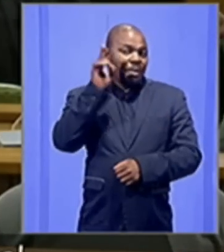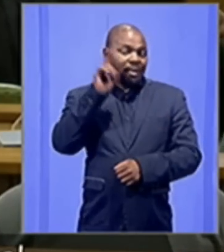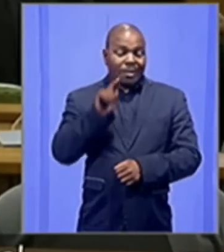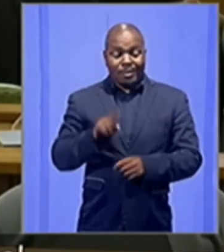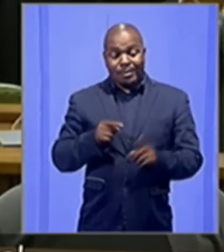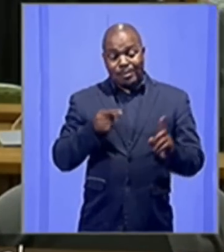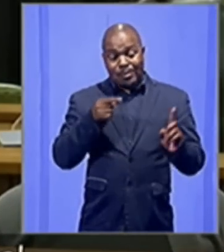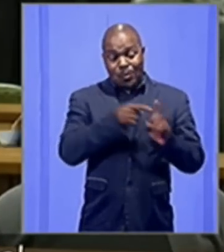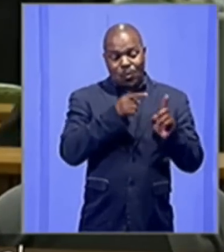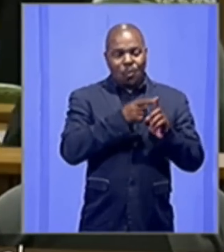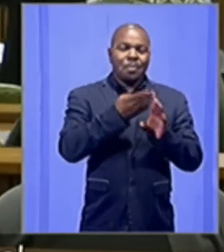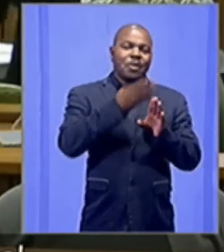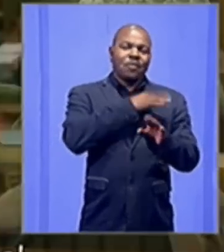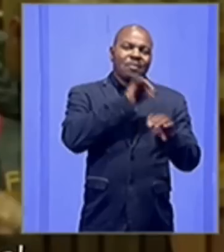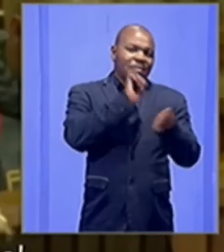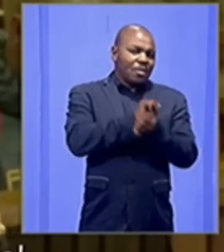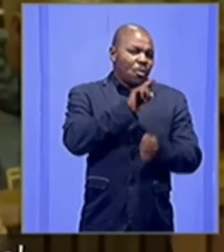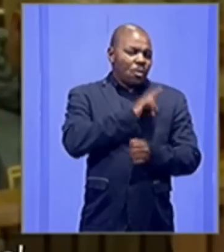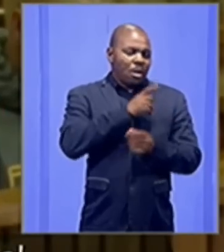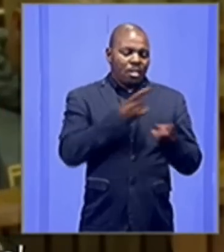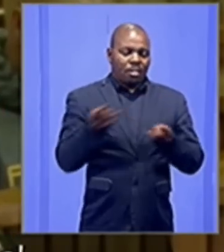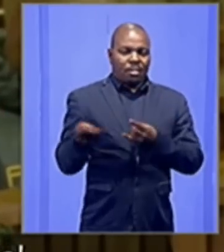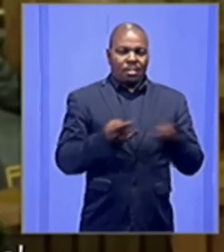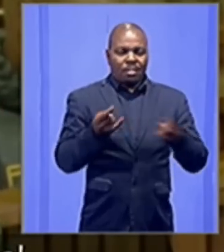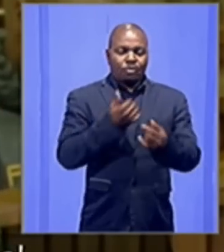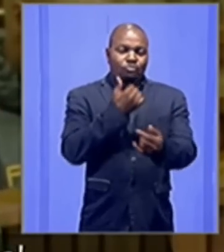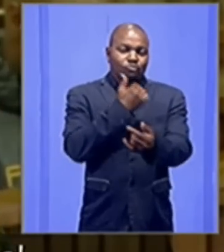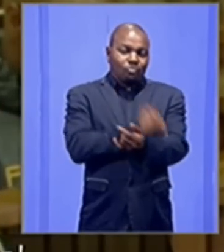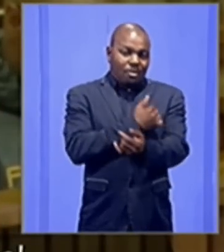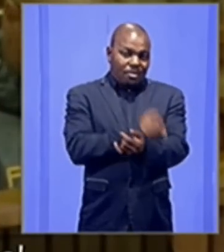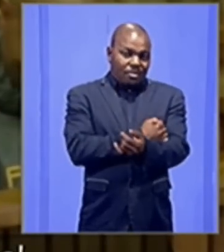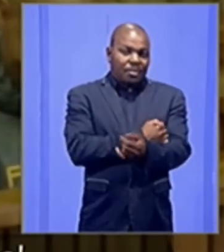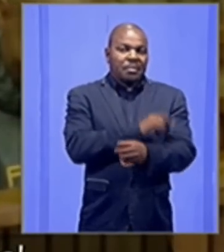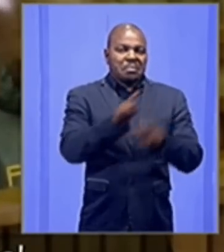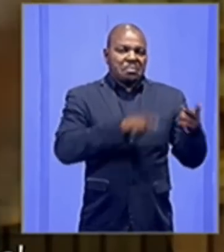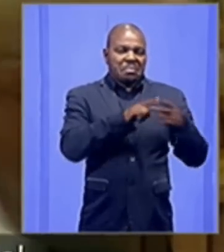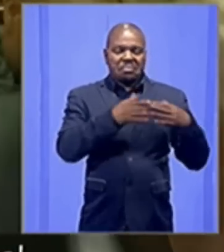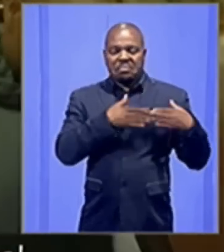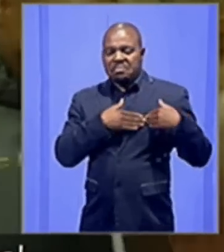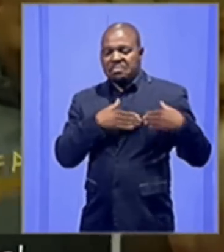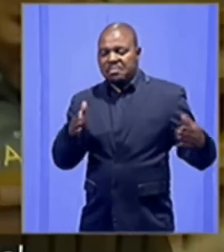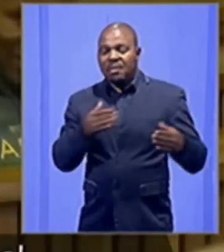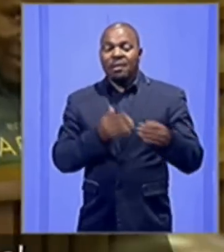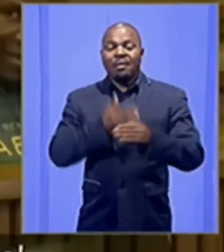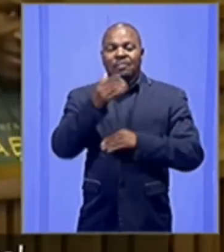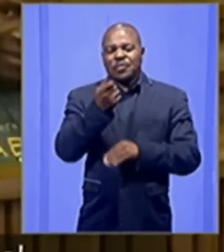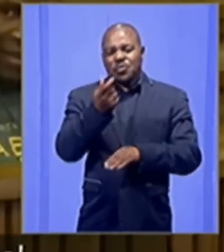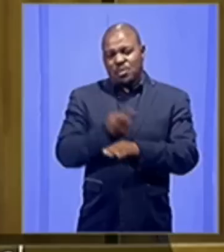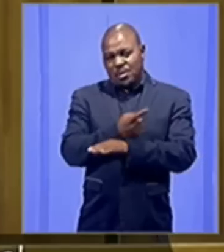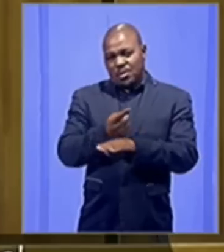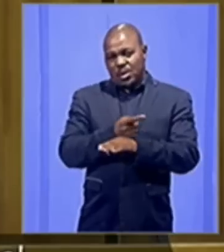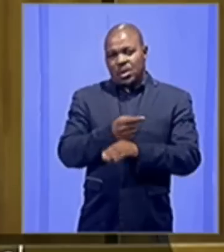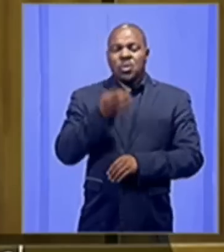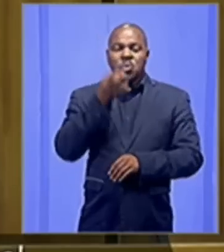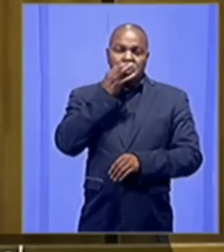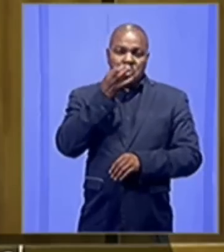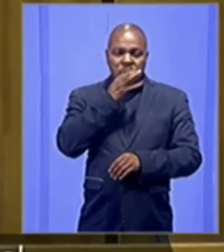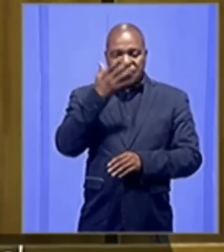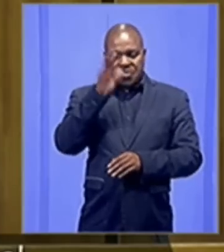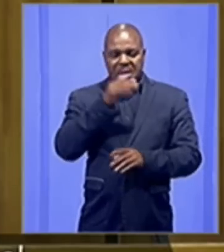a golegwa ka molato wa go gweba ka diokobatši o ile a ipobola ka morago ga diiri di sego kae mabapi le polao